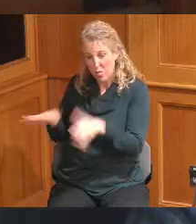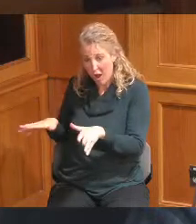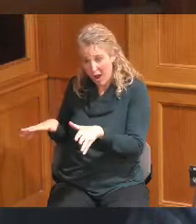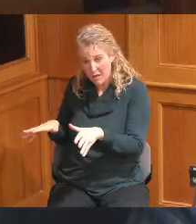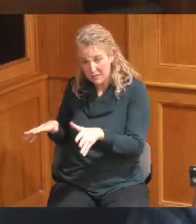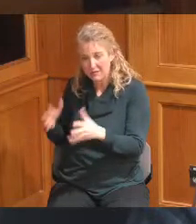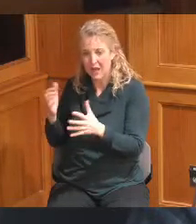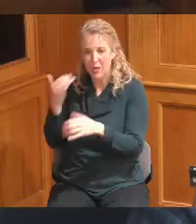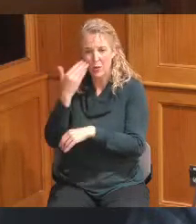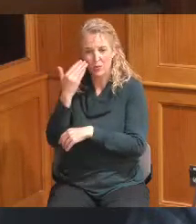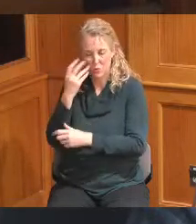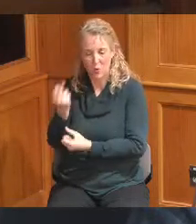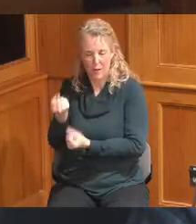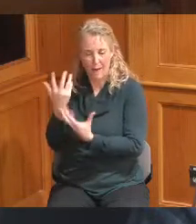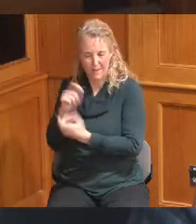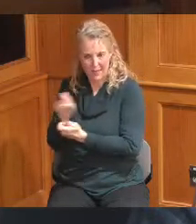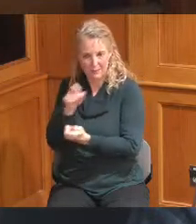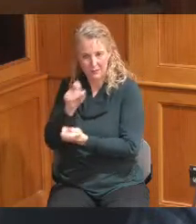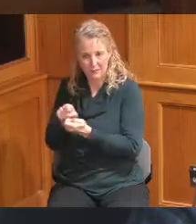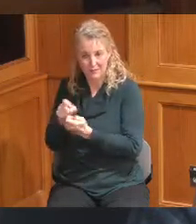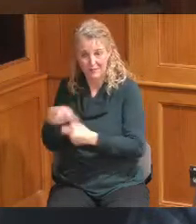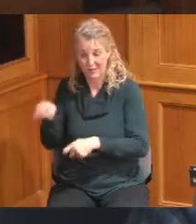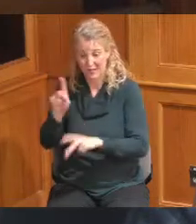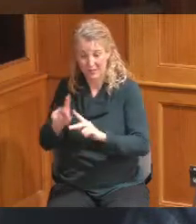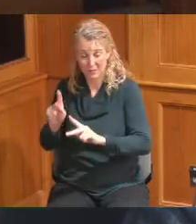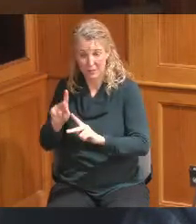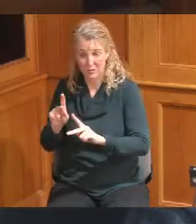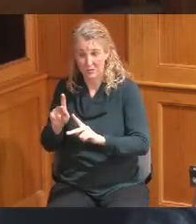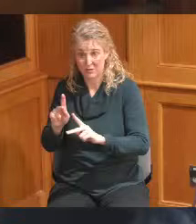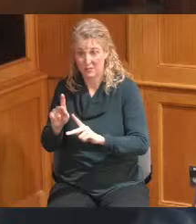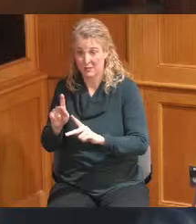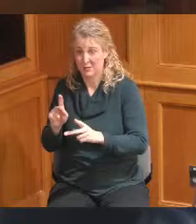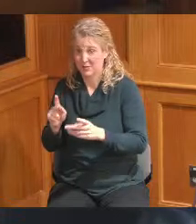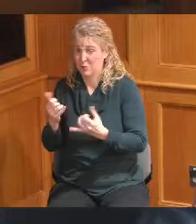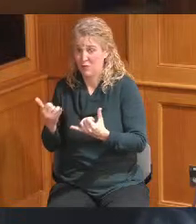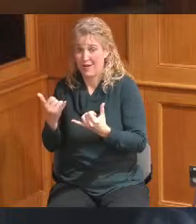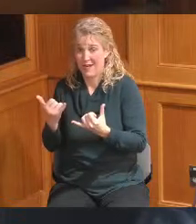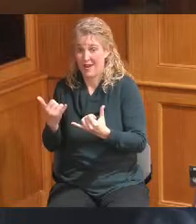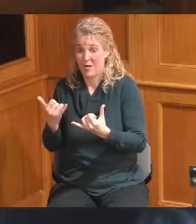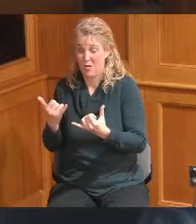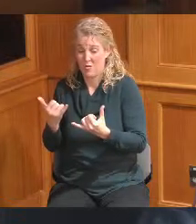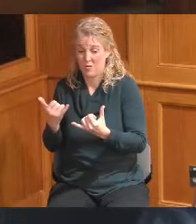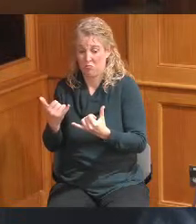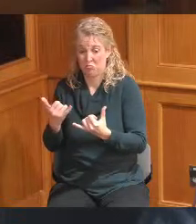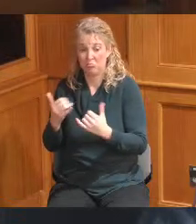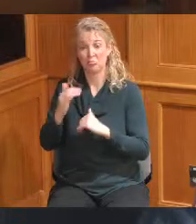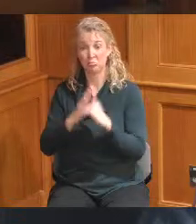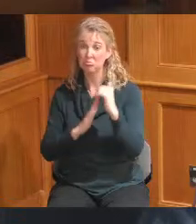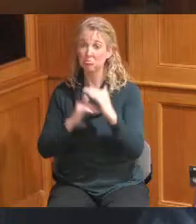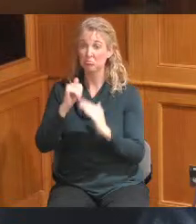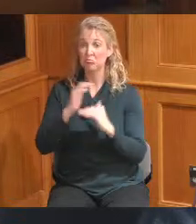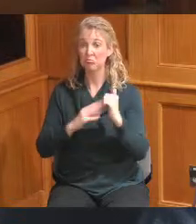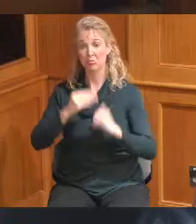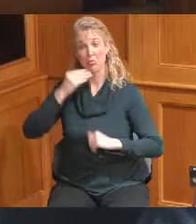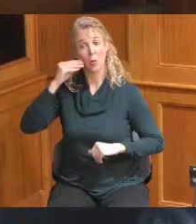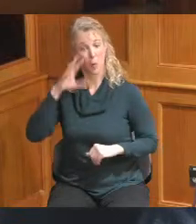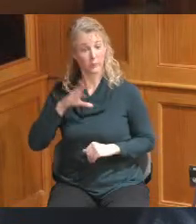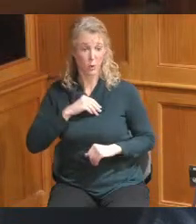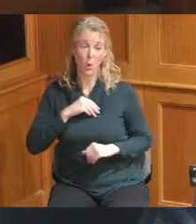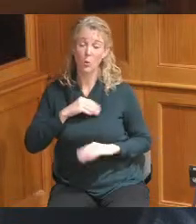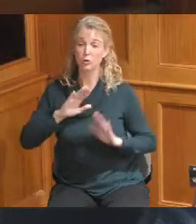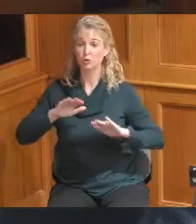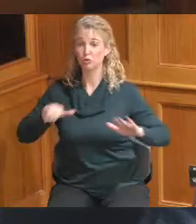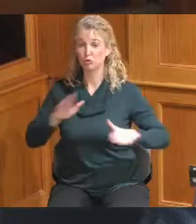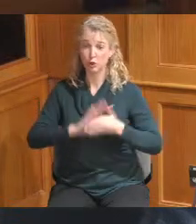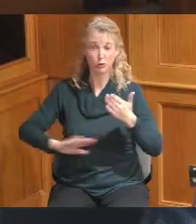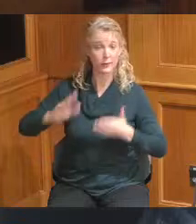County is a big deal. These are people who pretty much in the middle class. They own homes probably, they got children